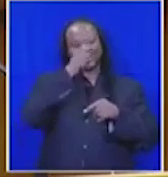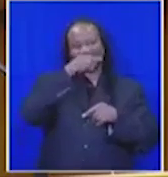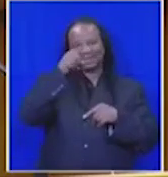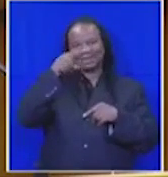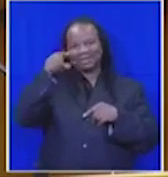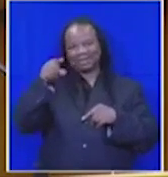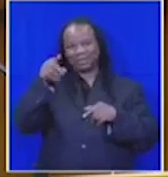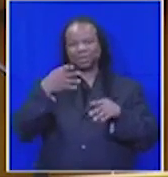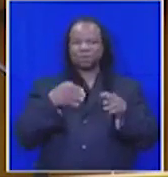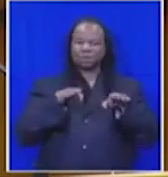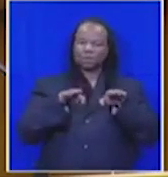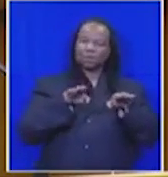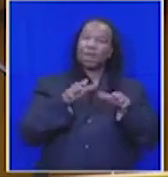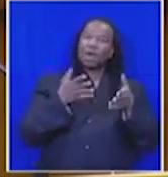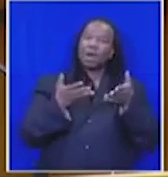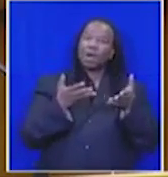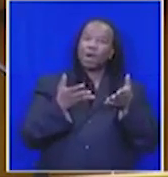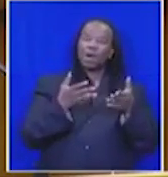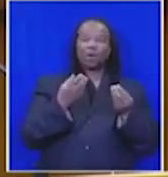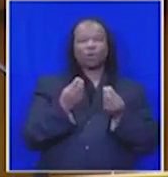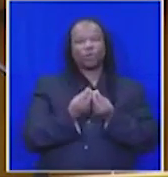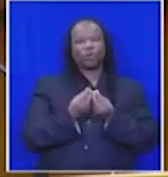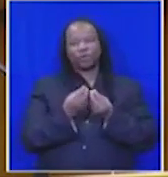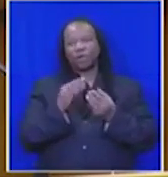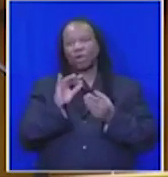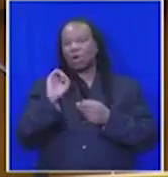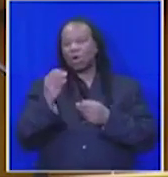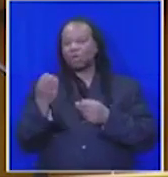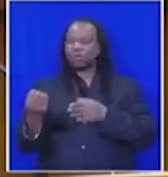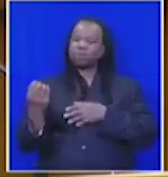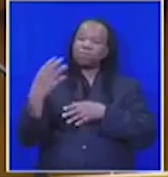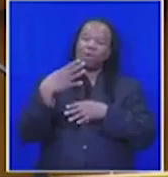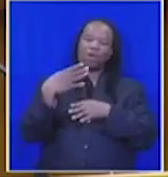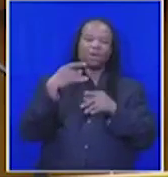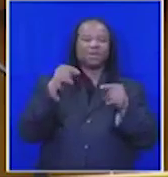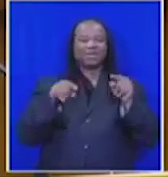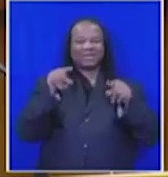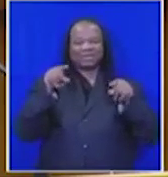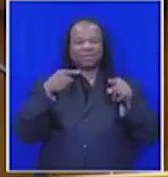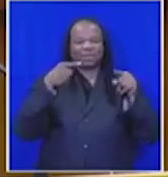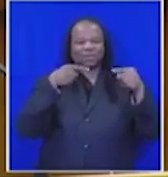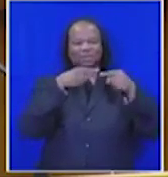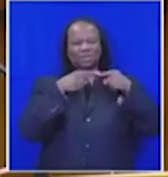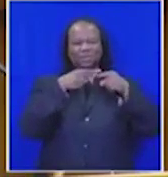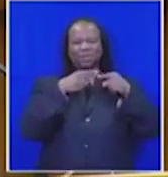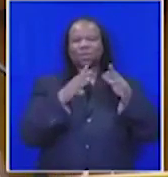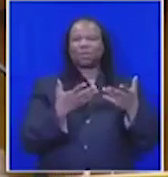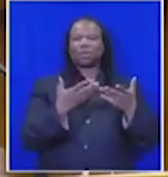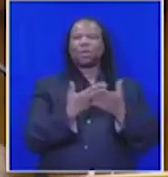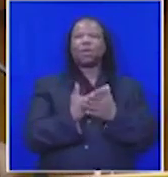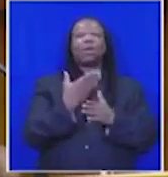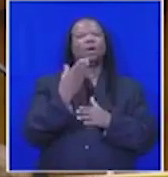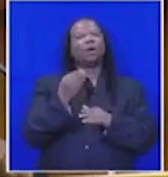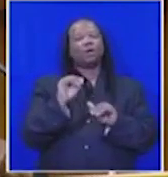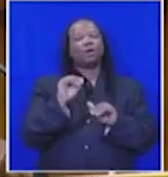to develop plans to reduce any potential broadcast signal interference. During this visit, I signed